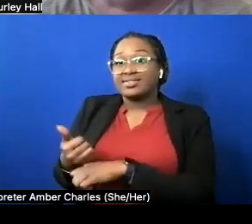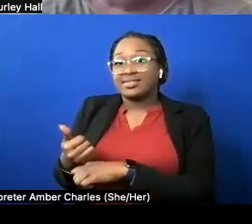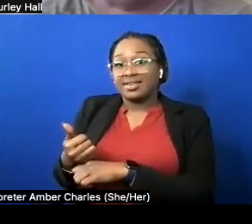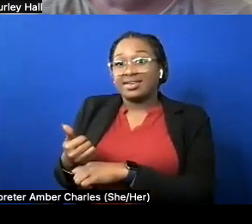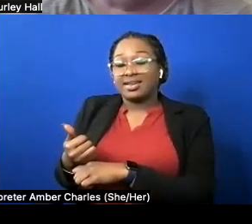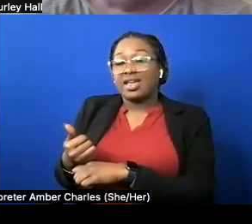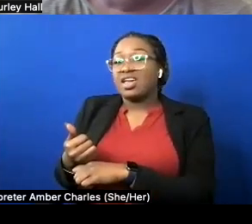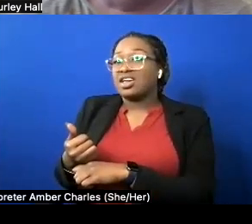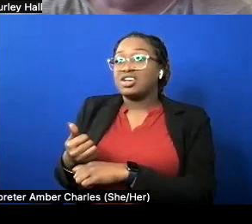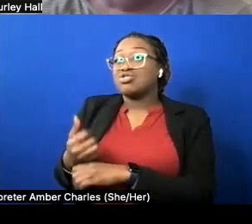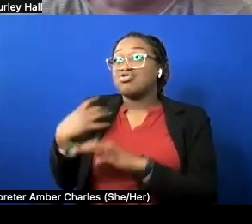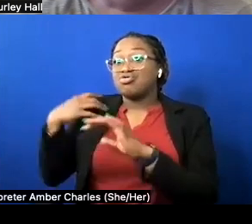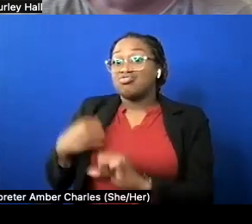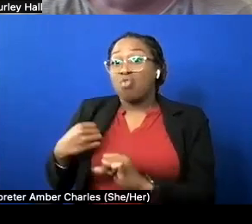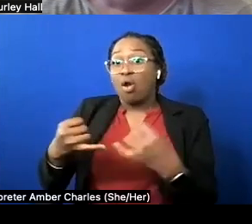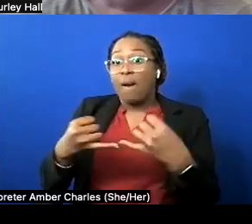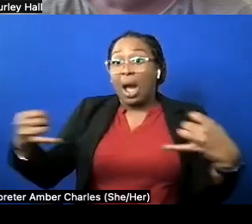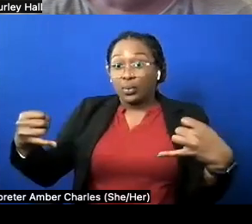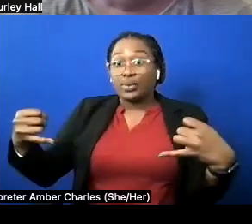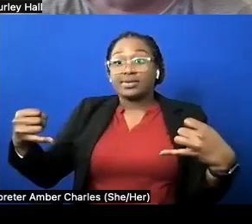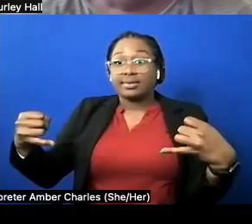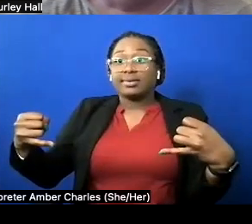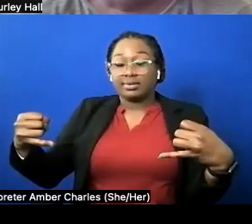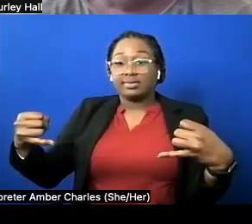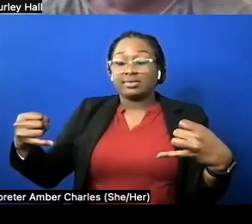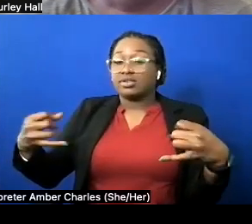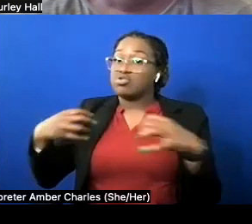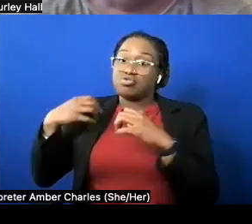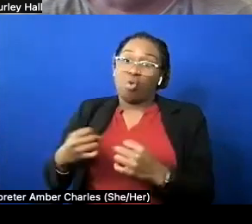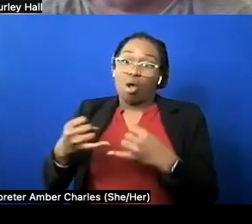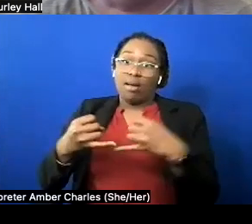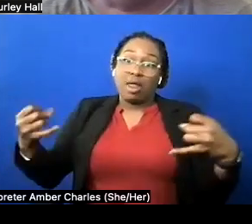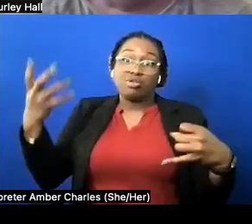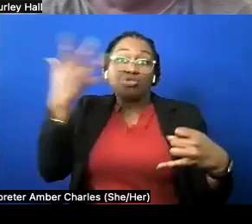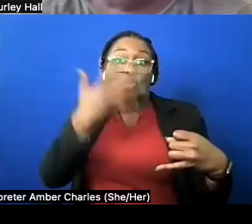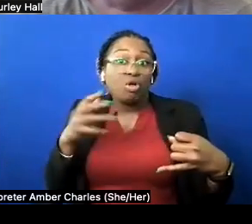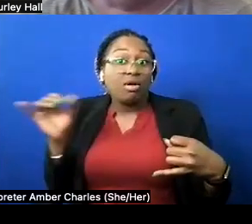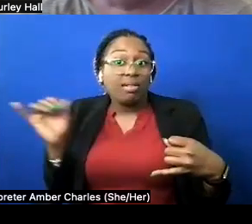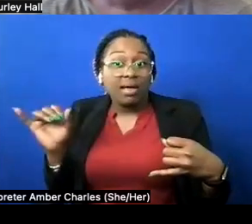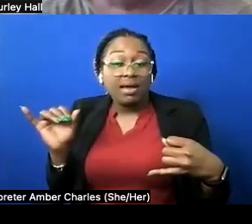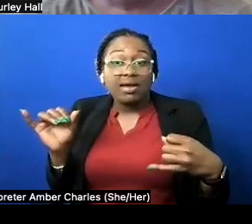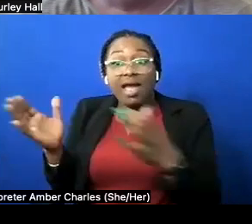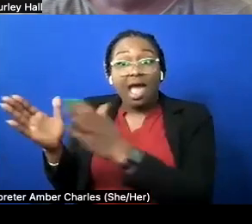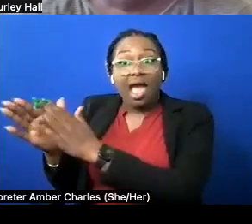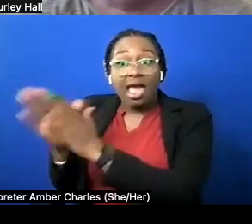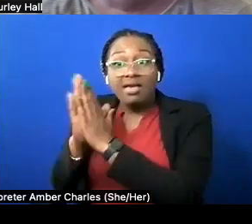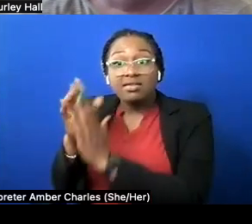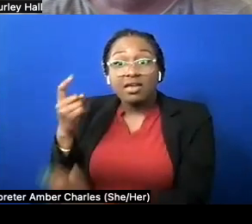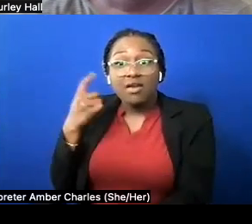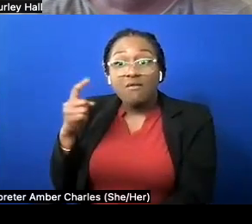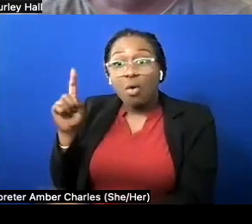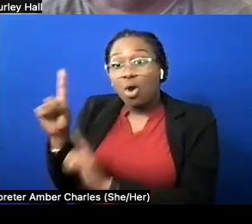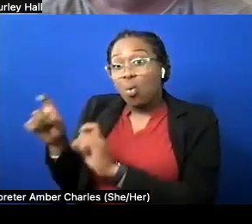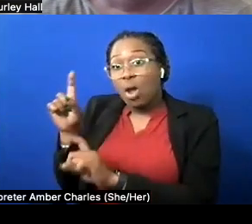boundaries. And firm boundaries can look like asking for